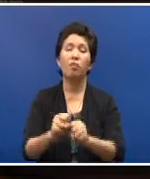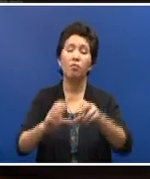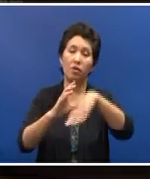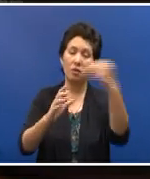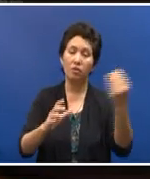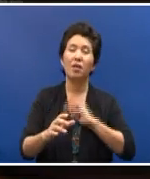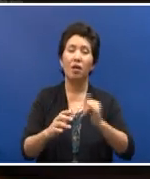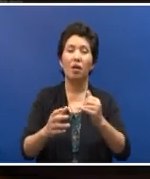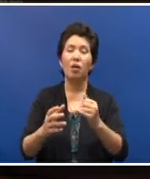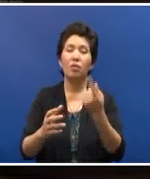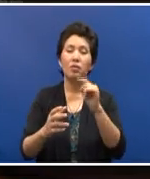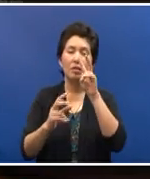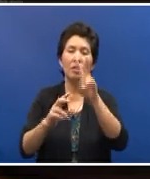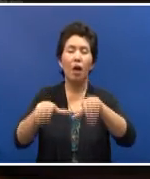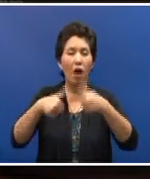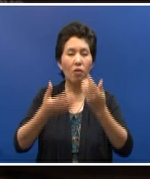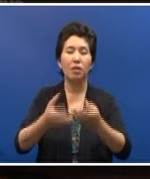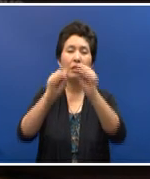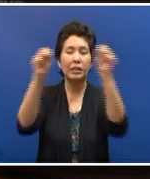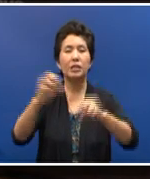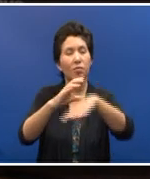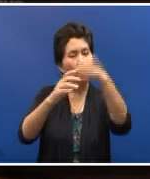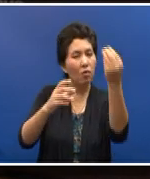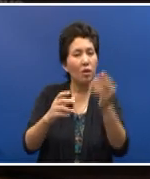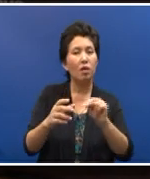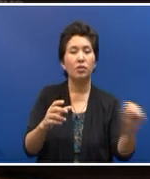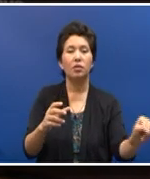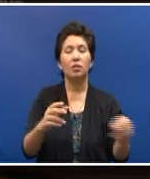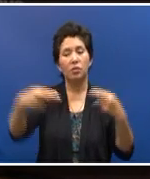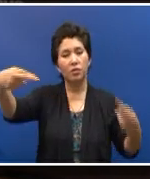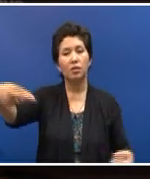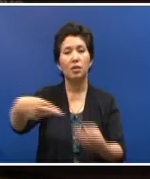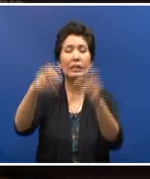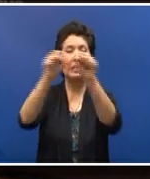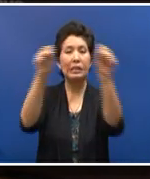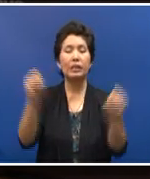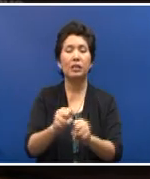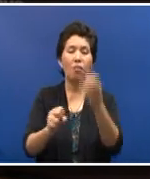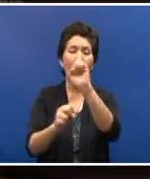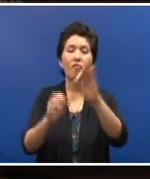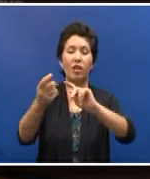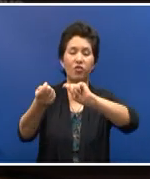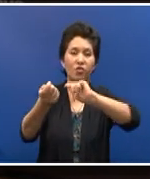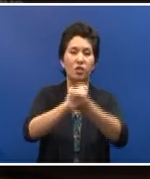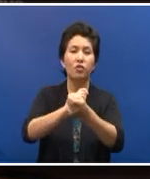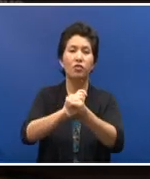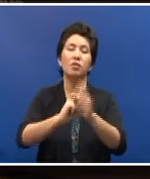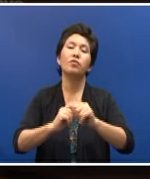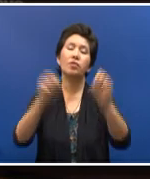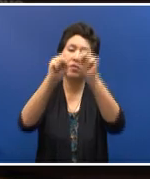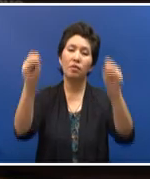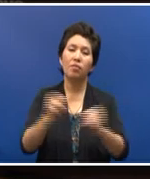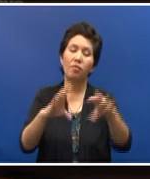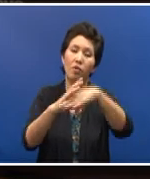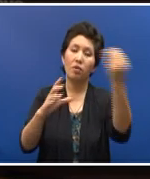so I want you to see how from system of productions, okay, it related to systems of exchange. Okay, in systems of